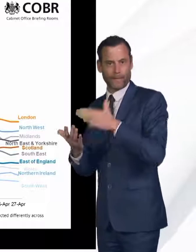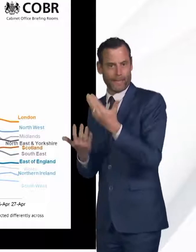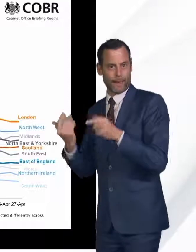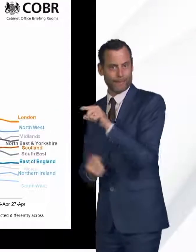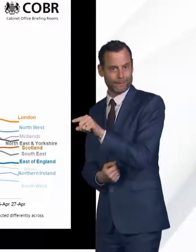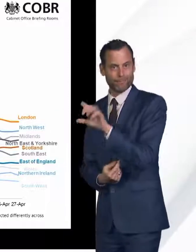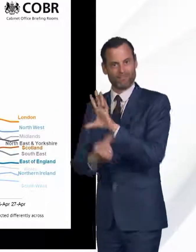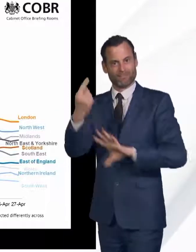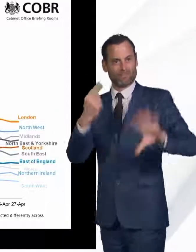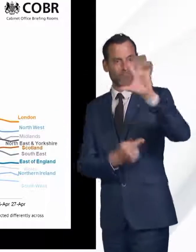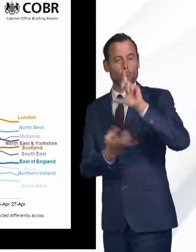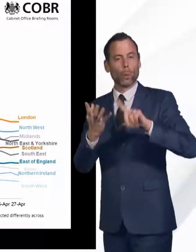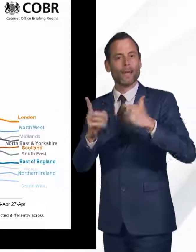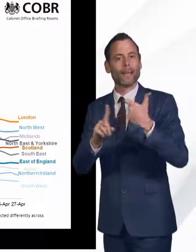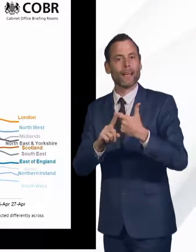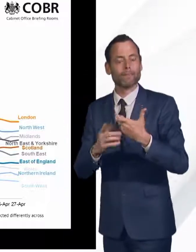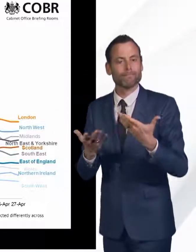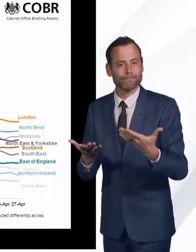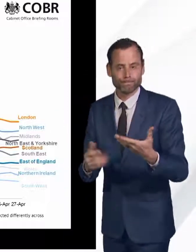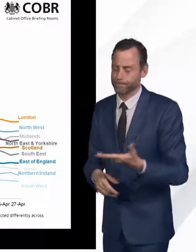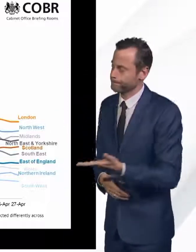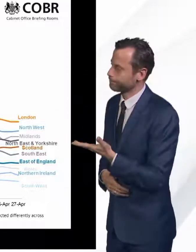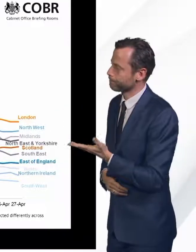UK. And what you see is that